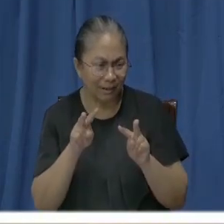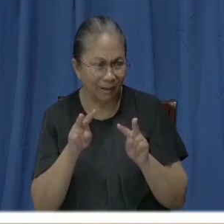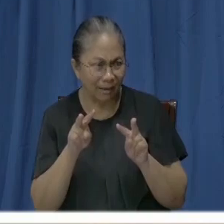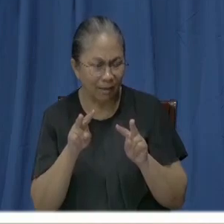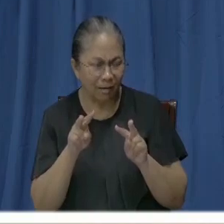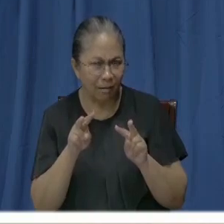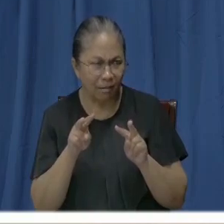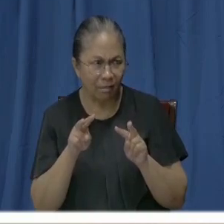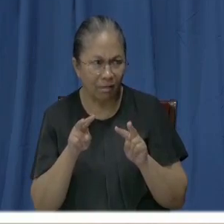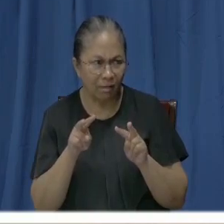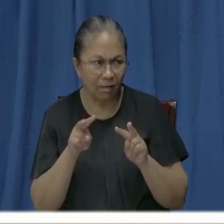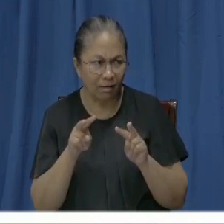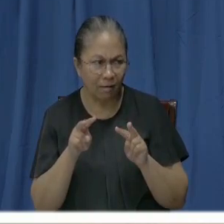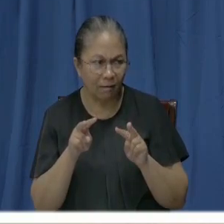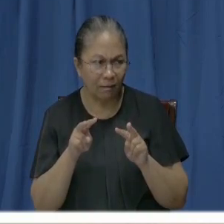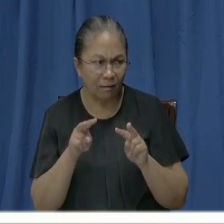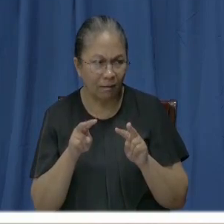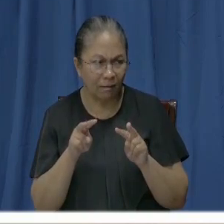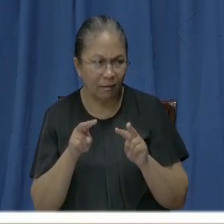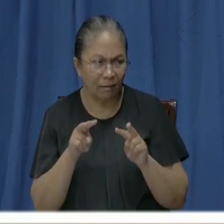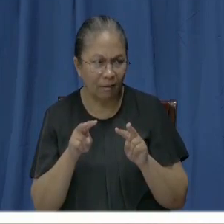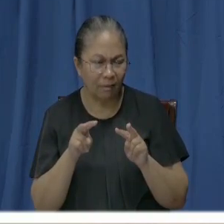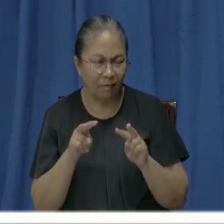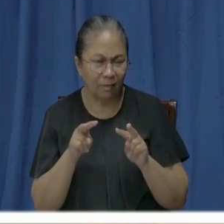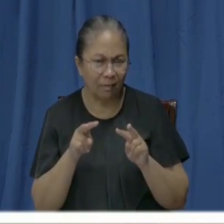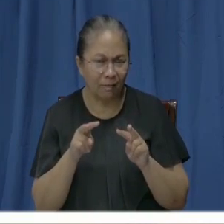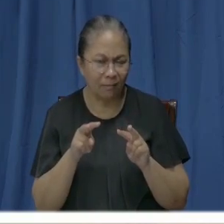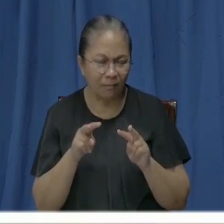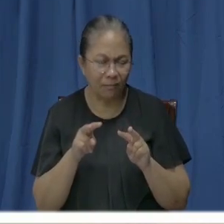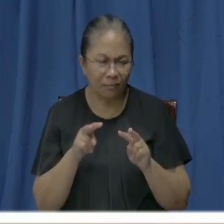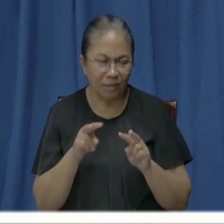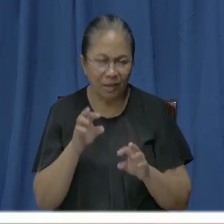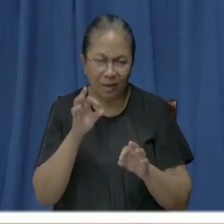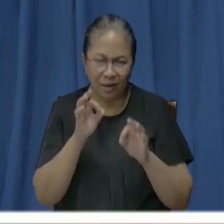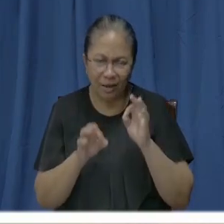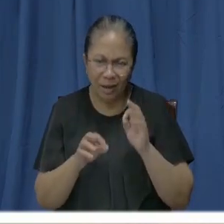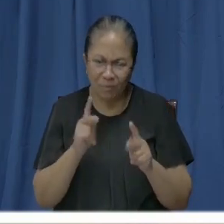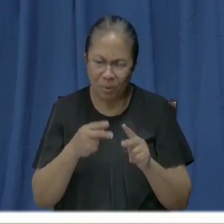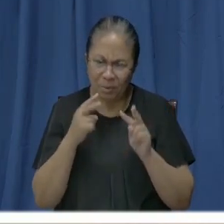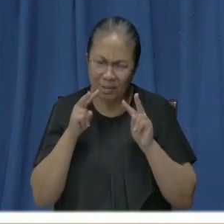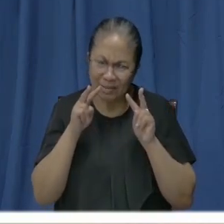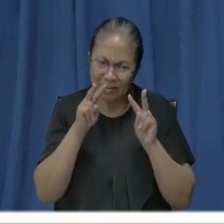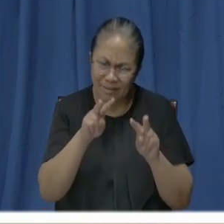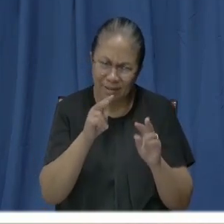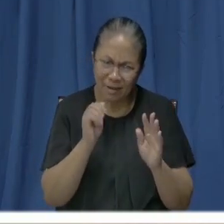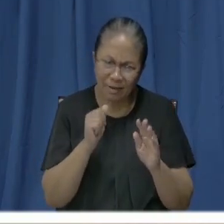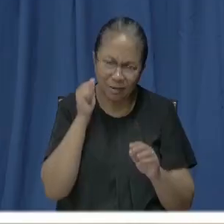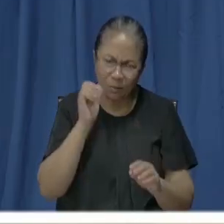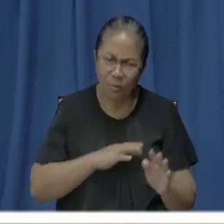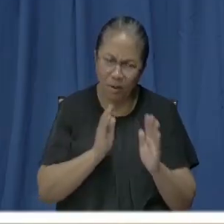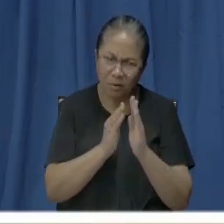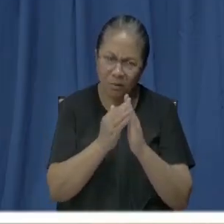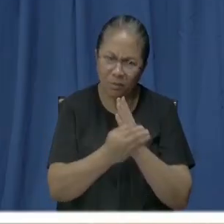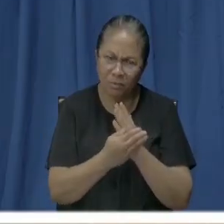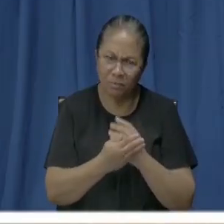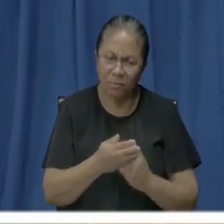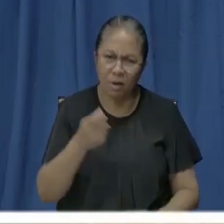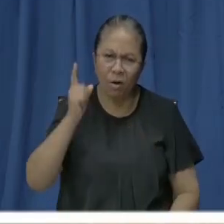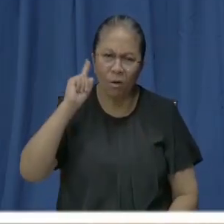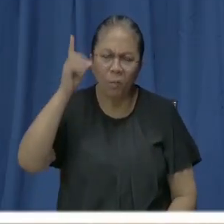But the problem they have now is, if she was caught in the very act of committing adultery, where is the